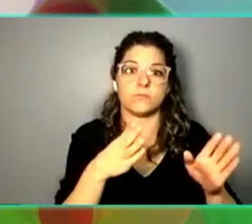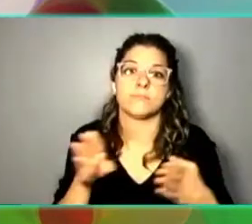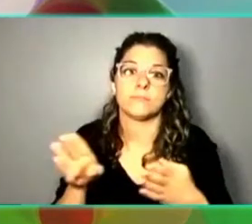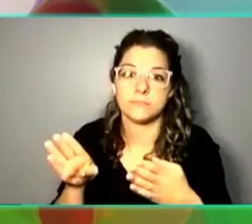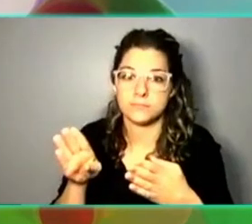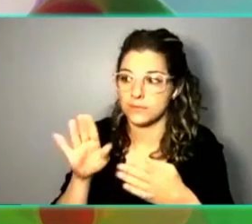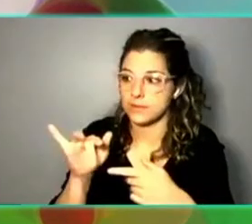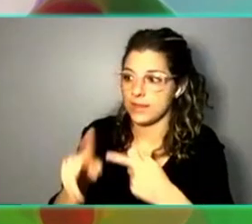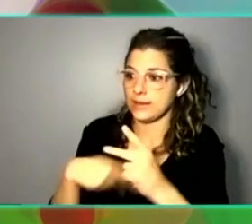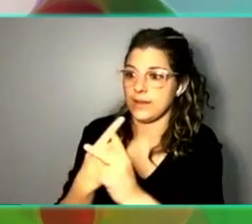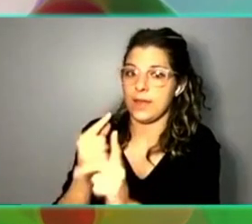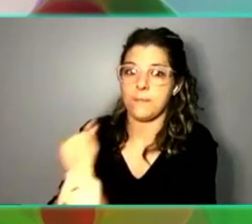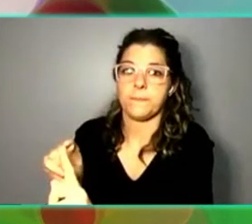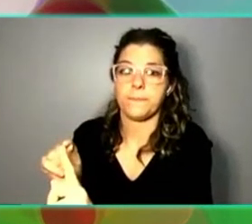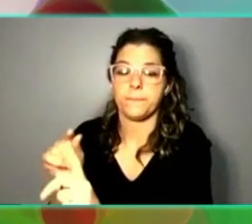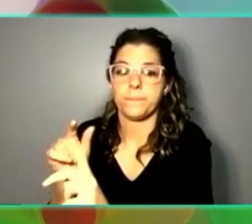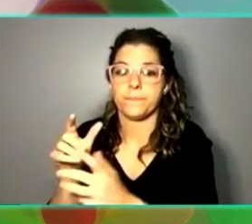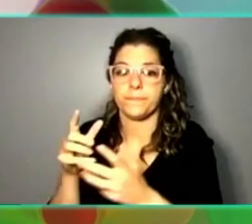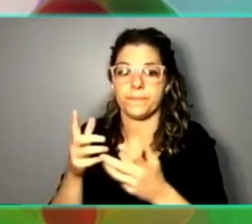types, you know,